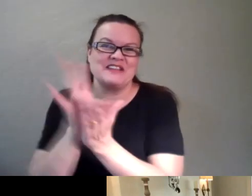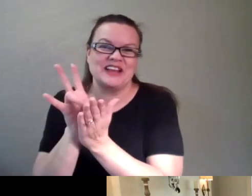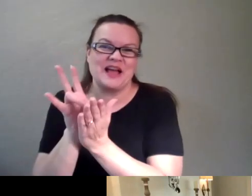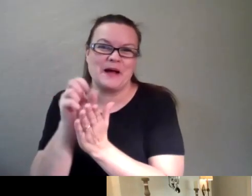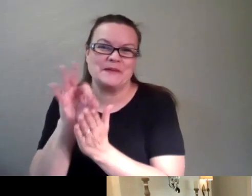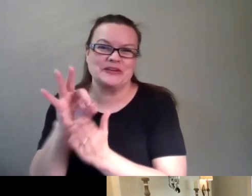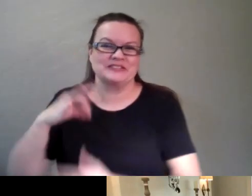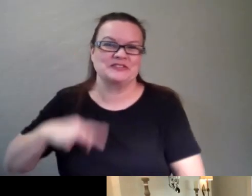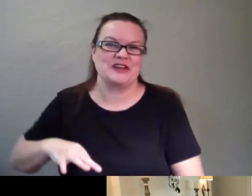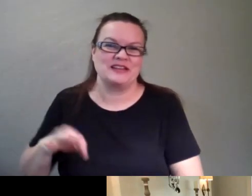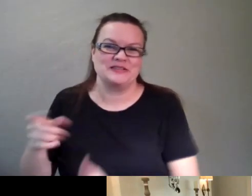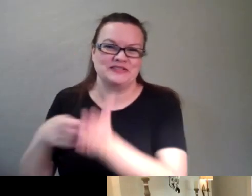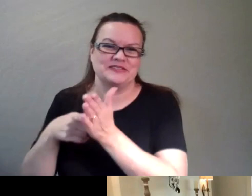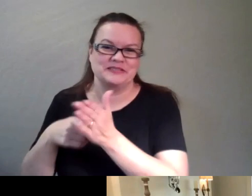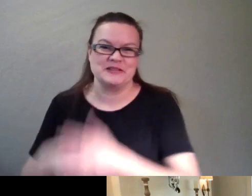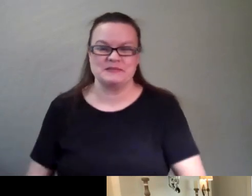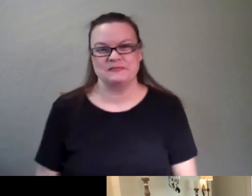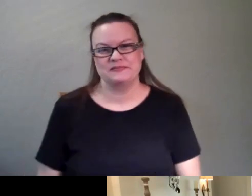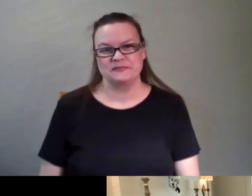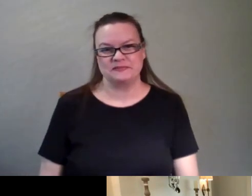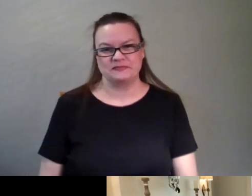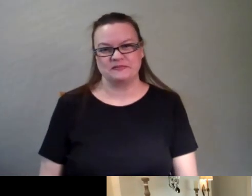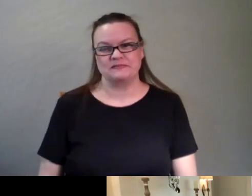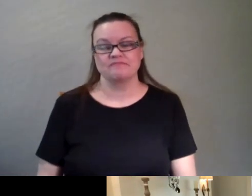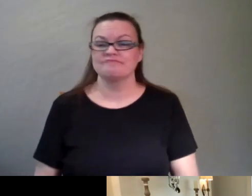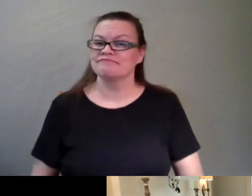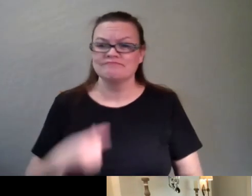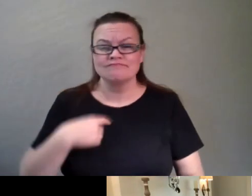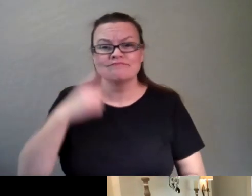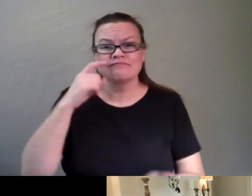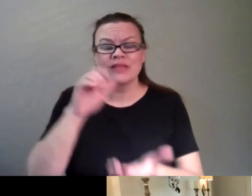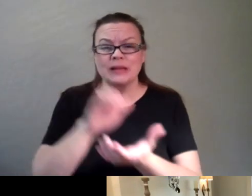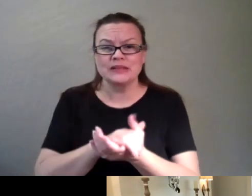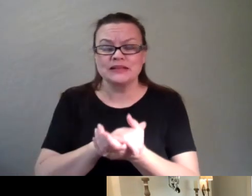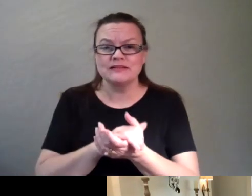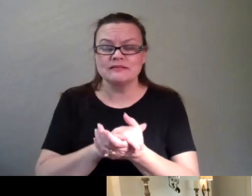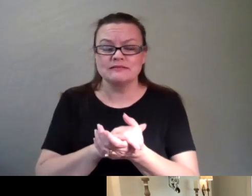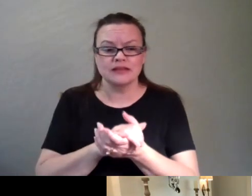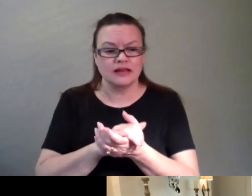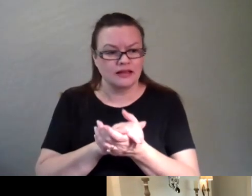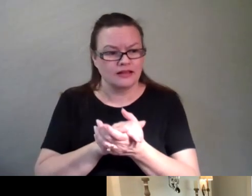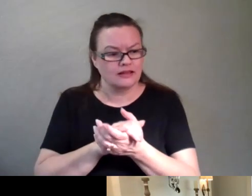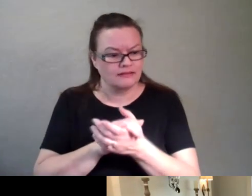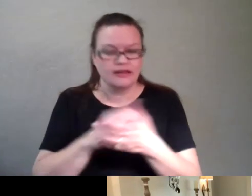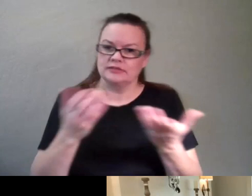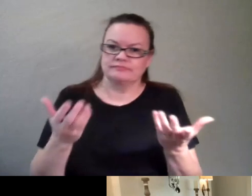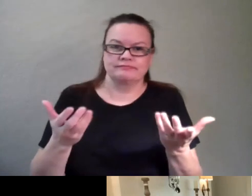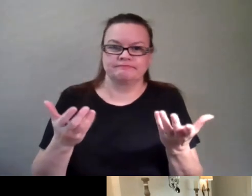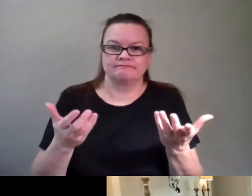say, you know, that there's an opening. It all comes for, you know, putting yourself out